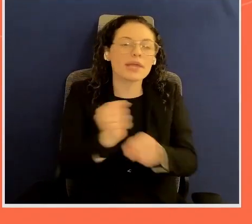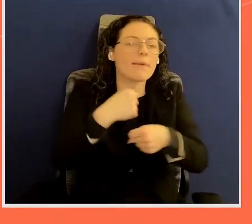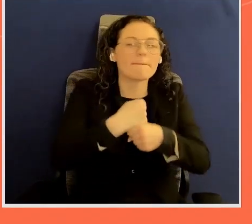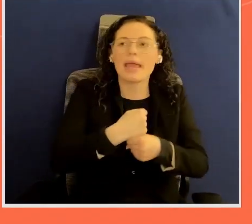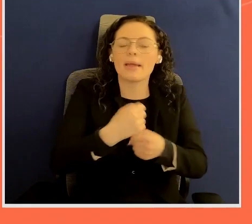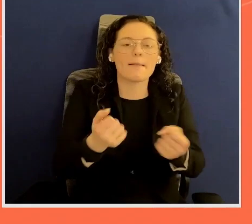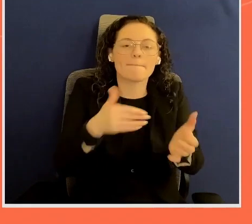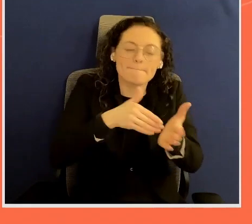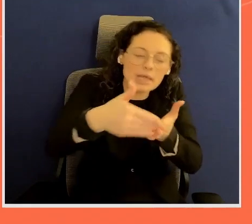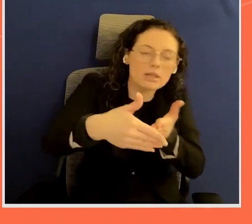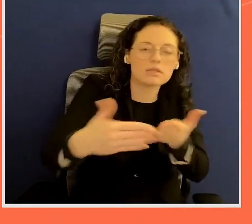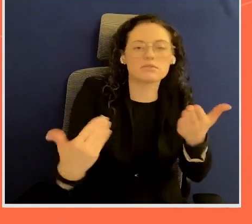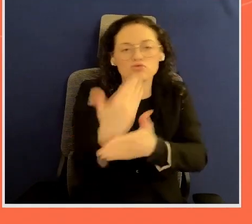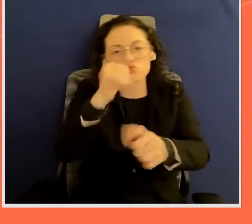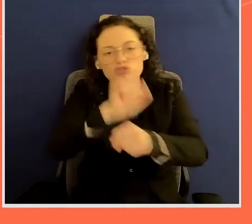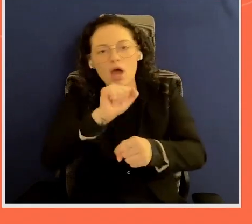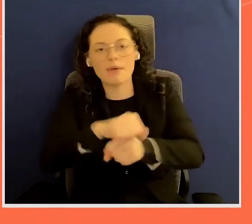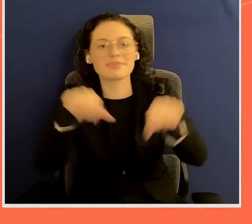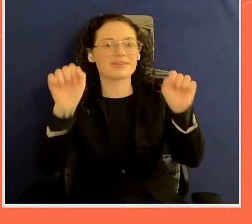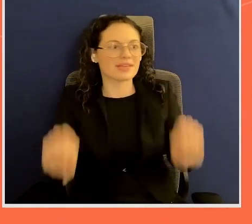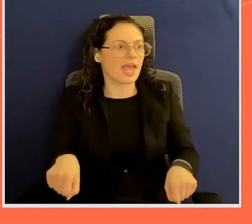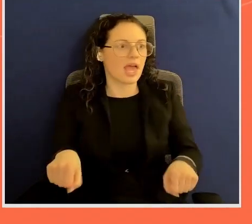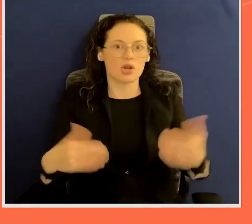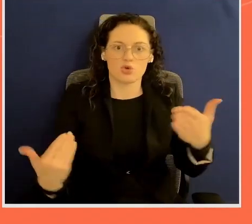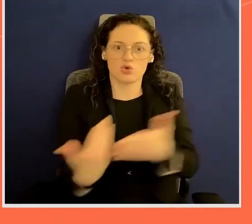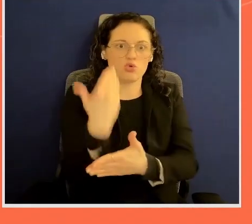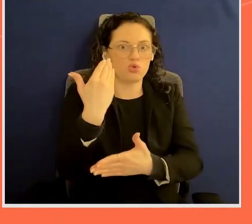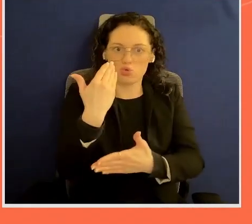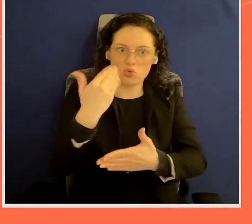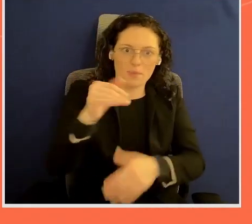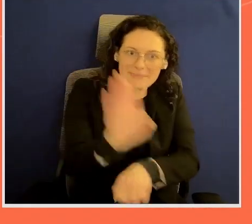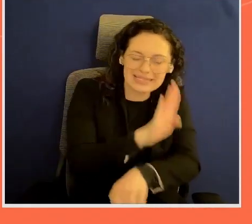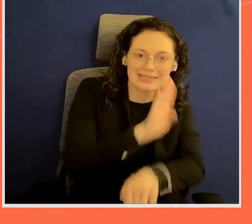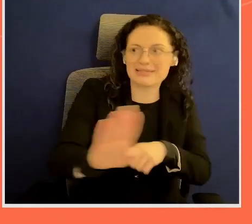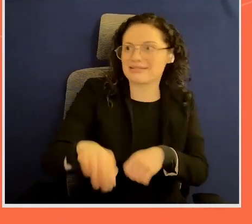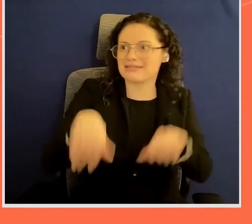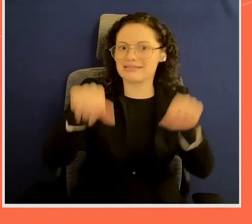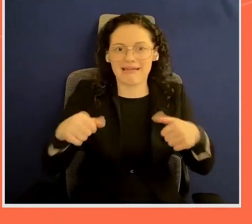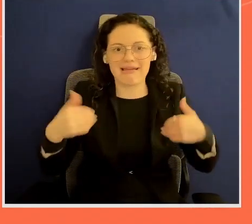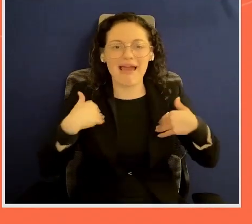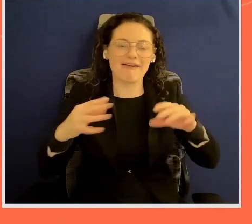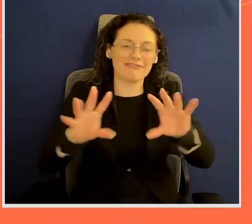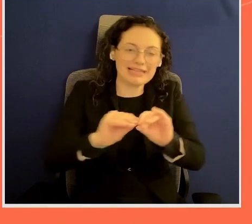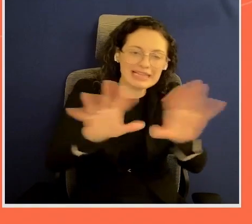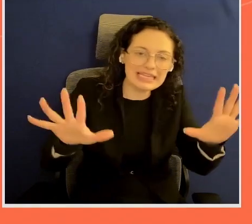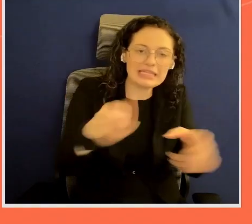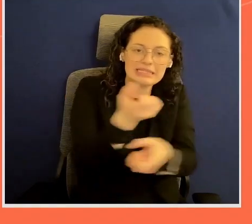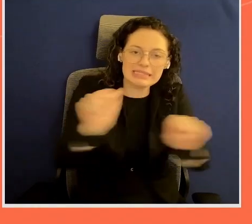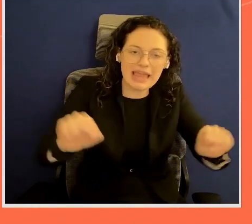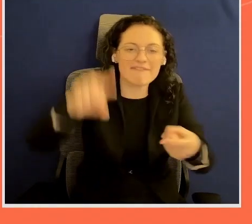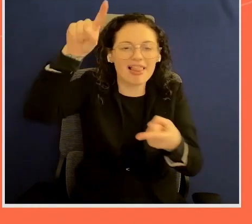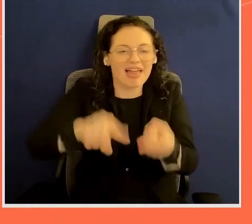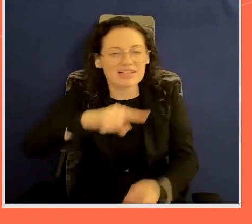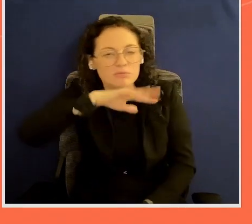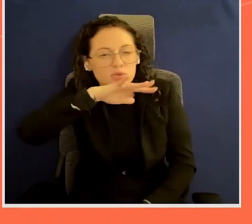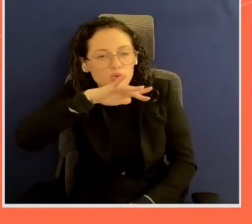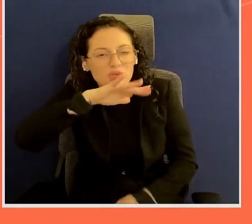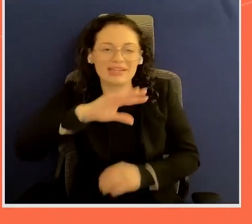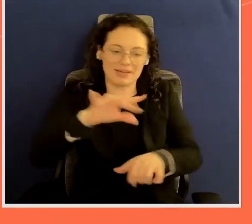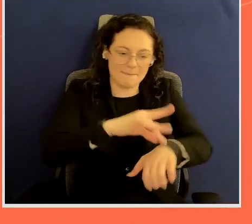always been magical to people. You can go back through all of literature. And we were reminded by Achilles in the